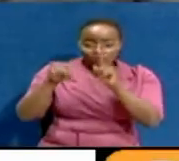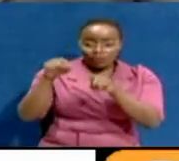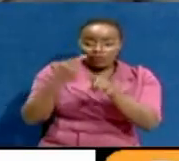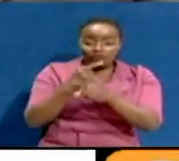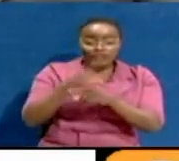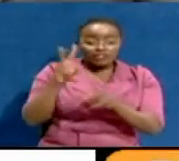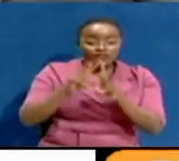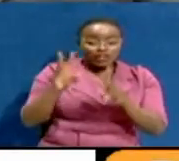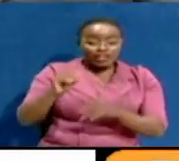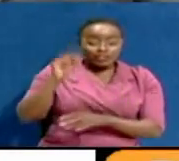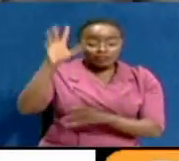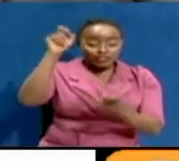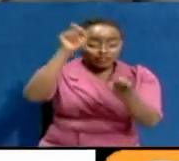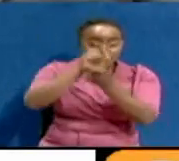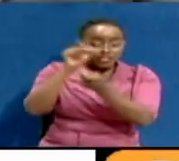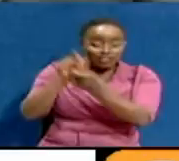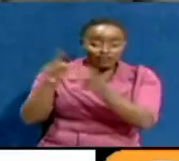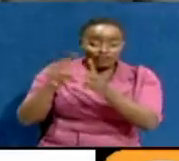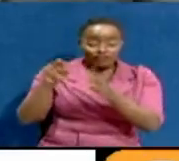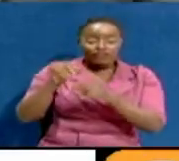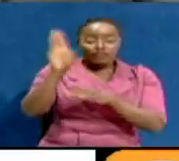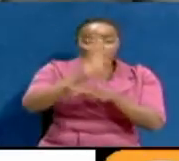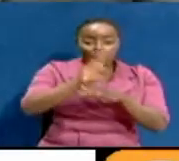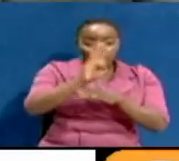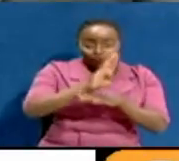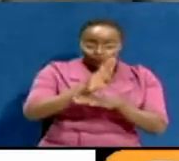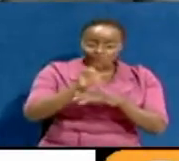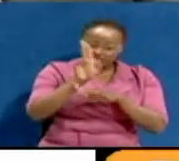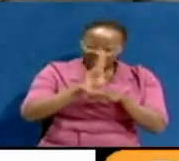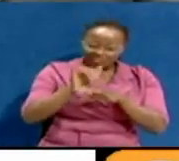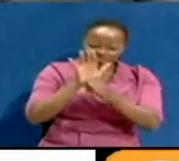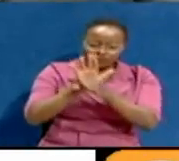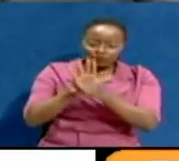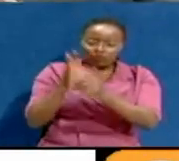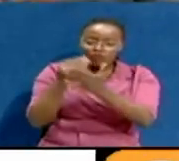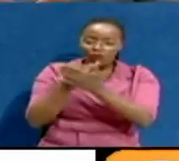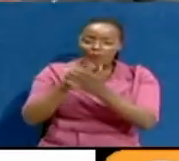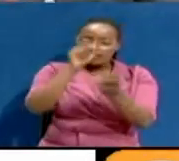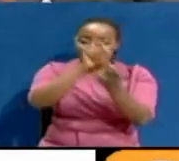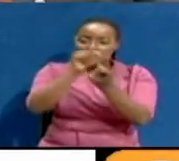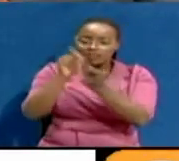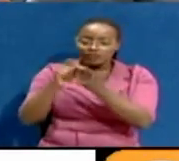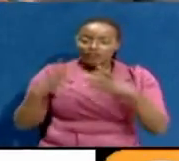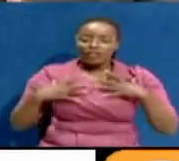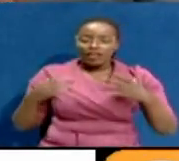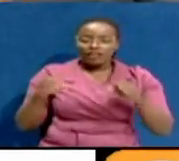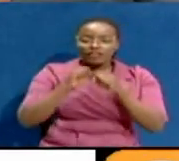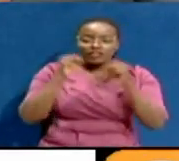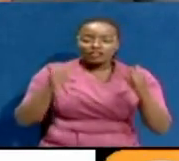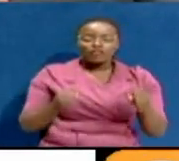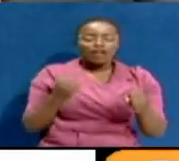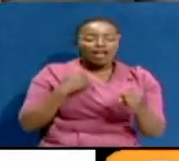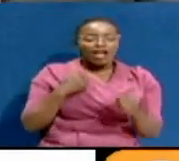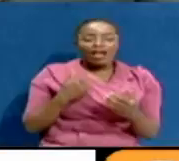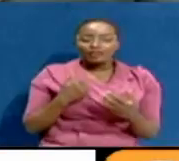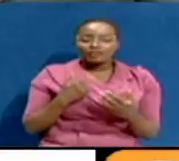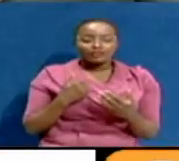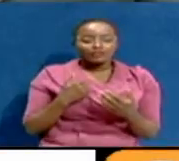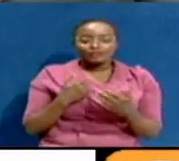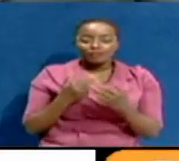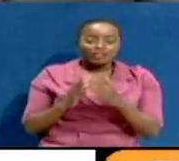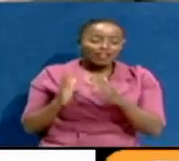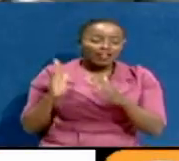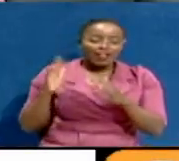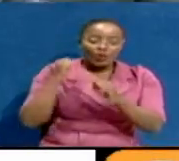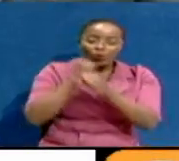very expensive, this testing. We spent billions and billions of shillings on testing, and our health system is fairly constrained.